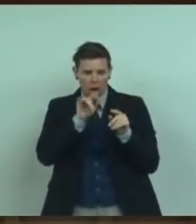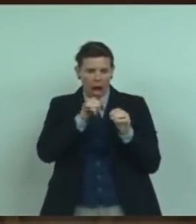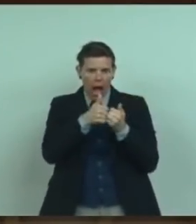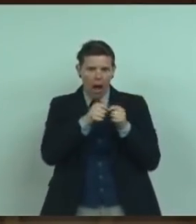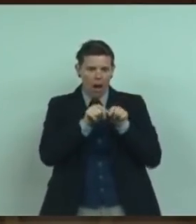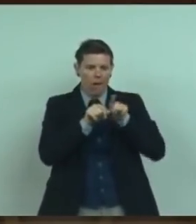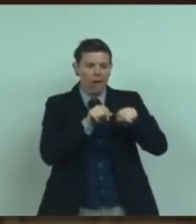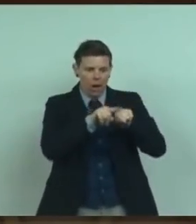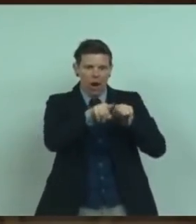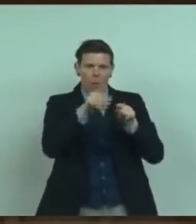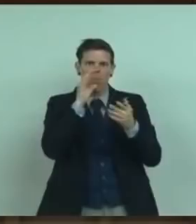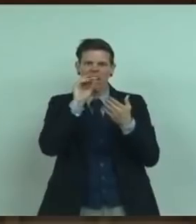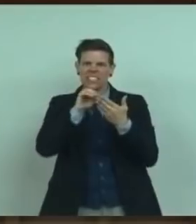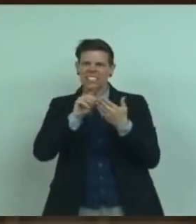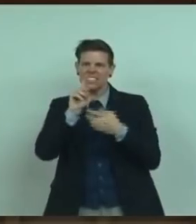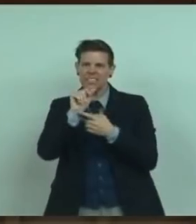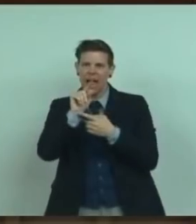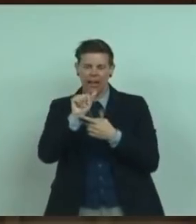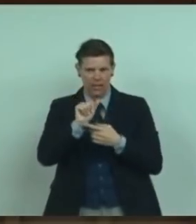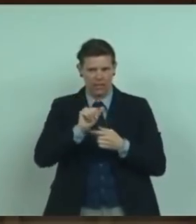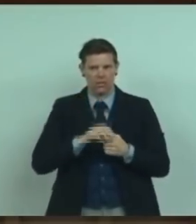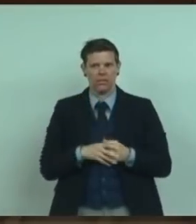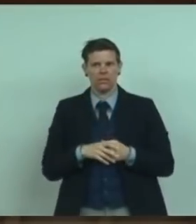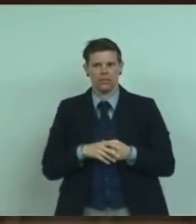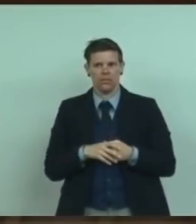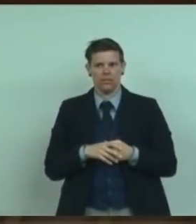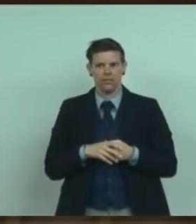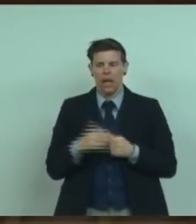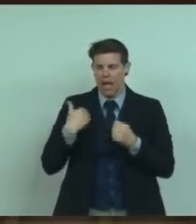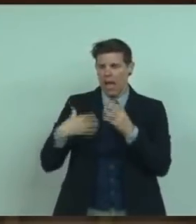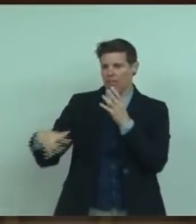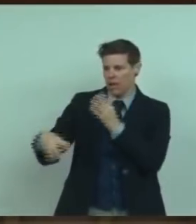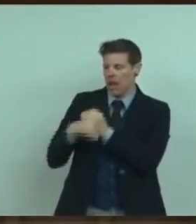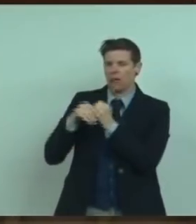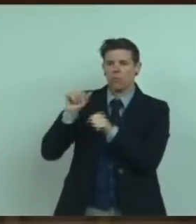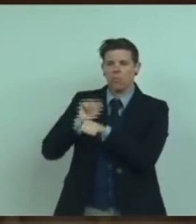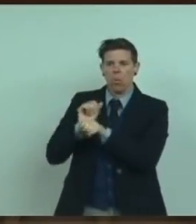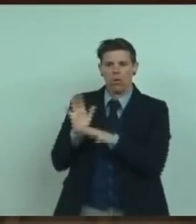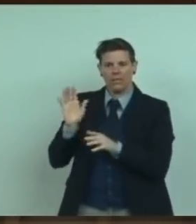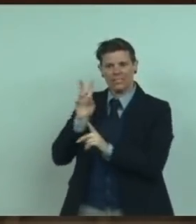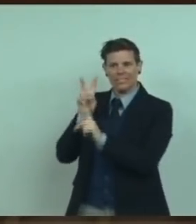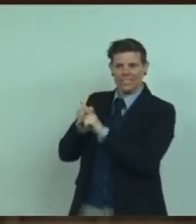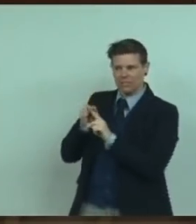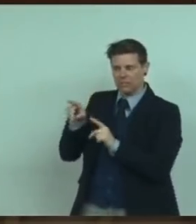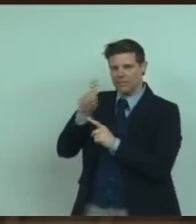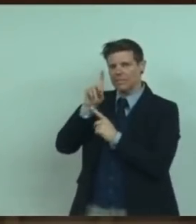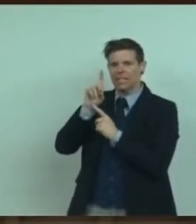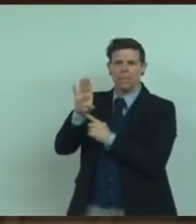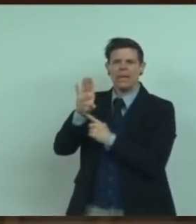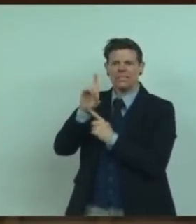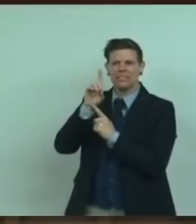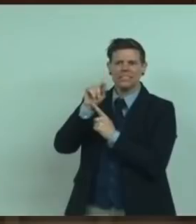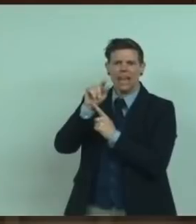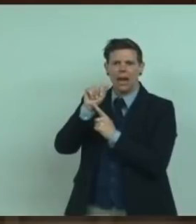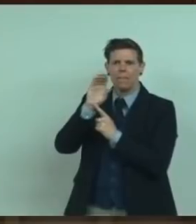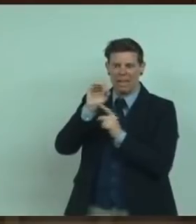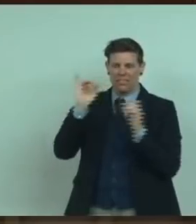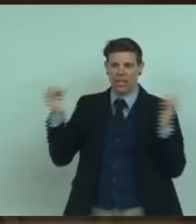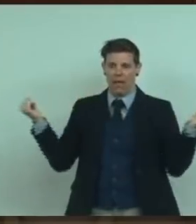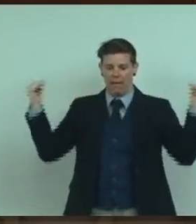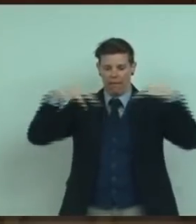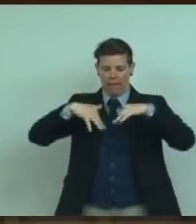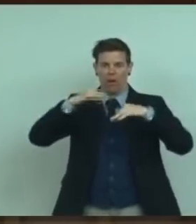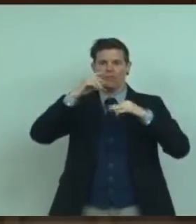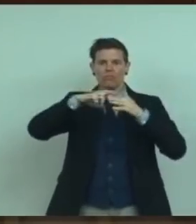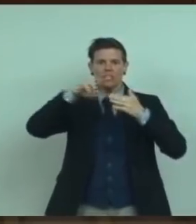to their database, or to their, I don't know that we can even call it that, but to their data collection to try to sort this out. So what I